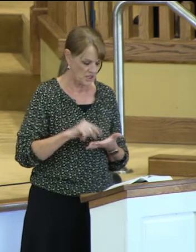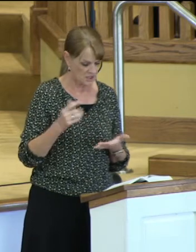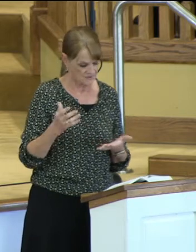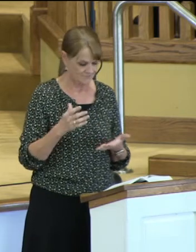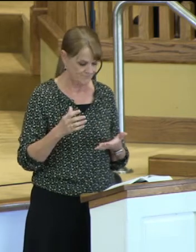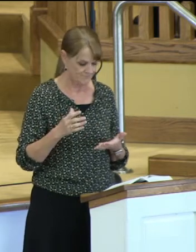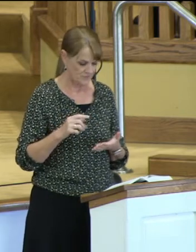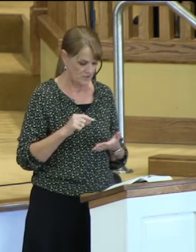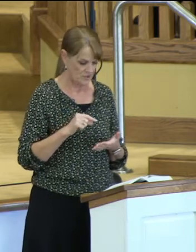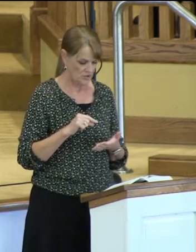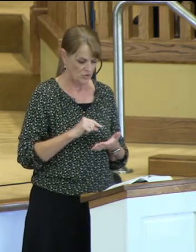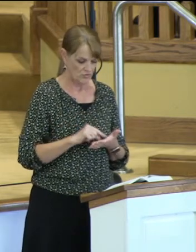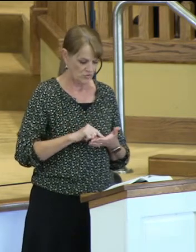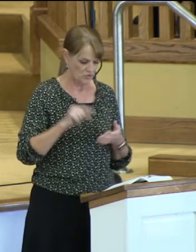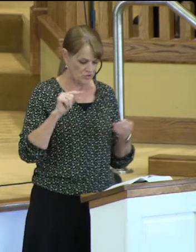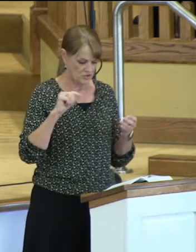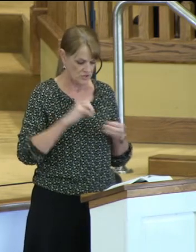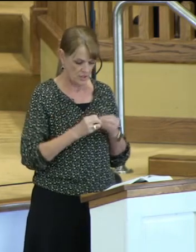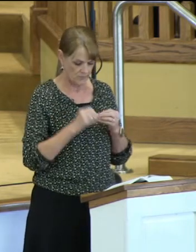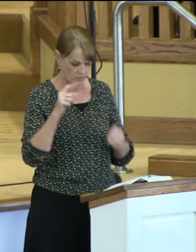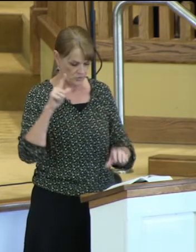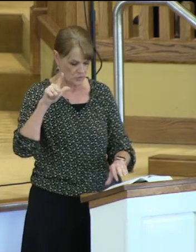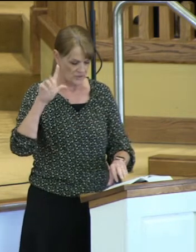we'll read verse number